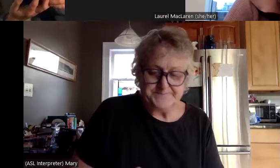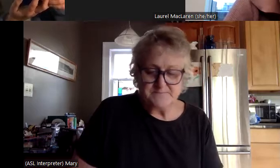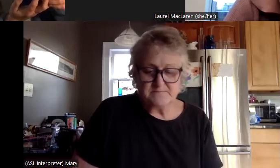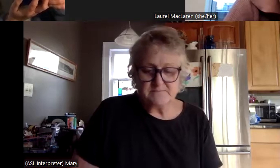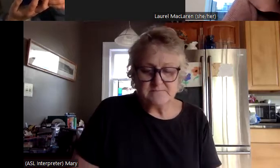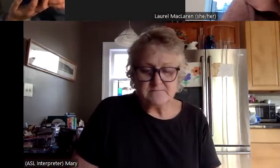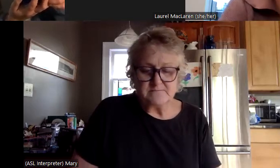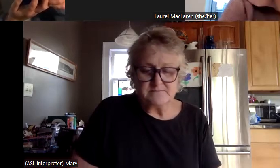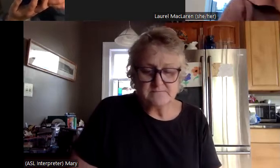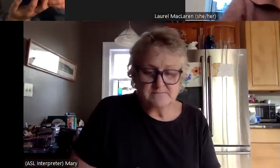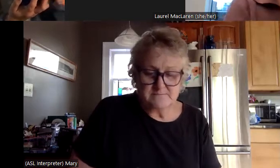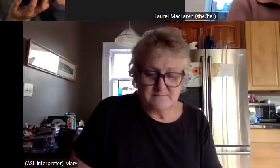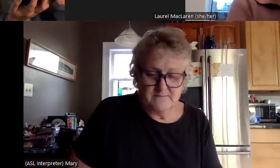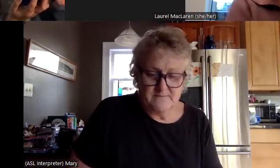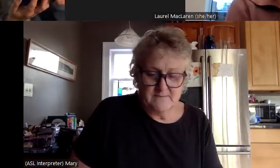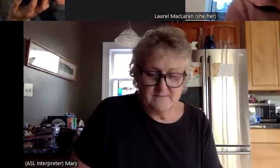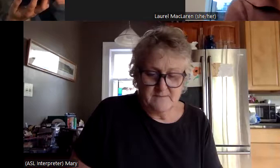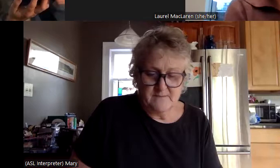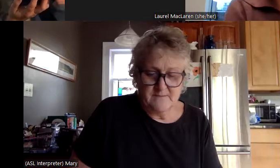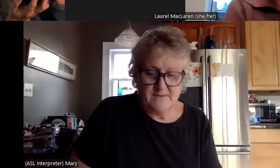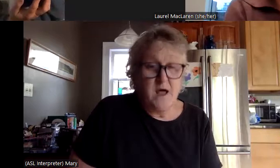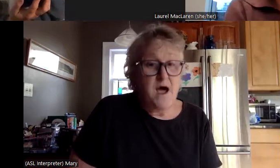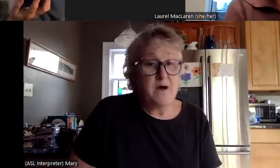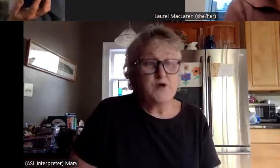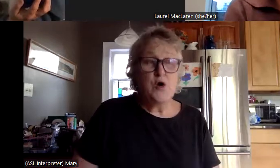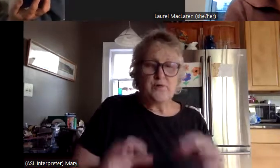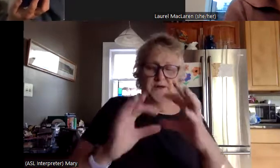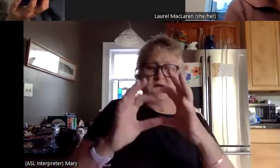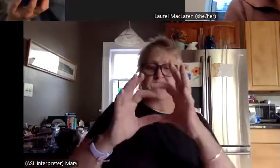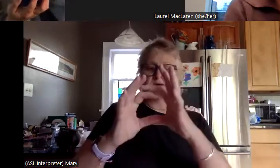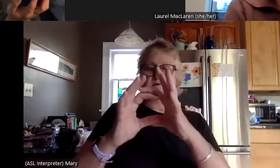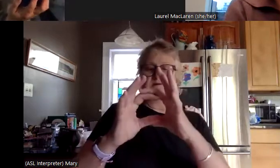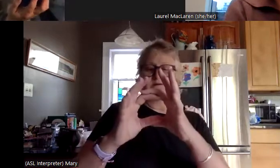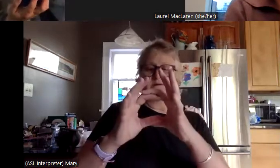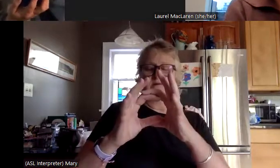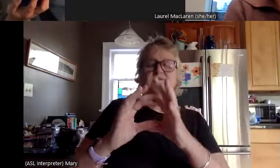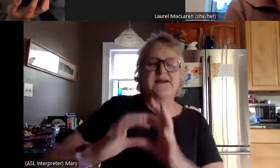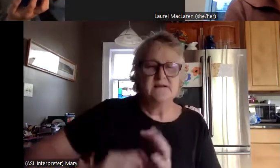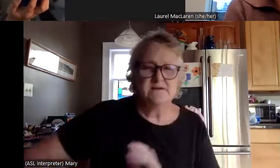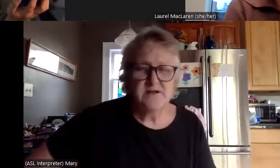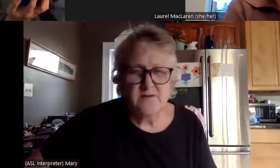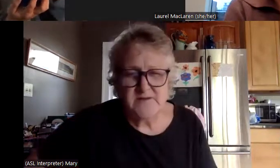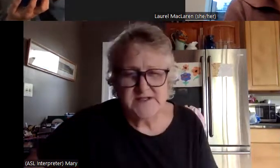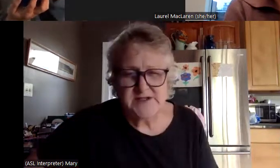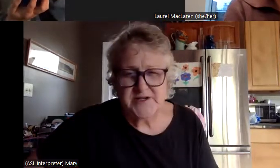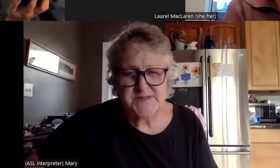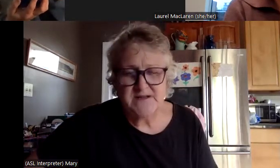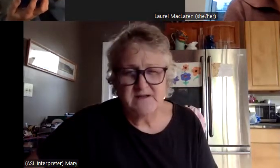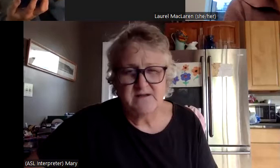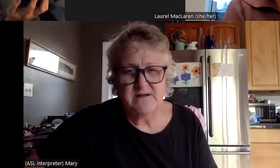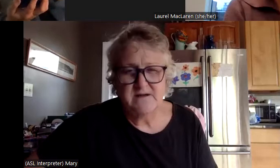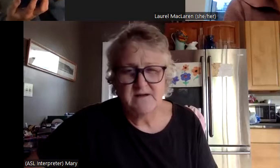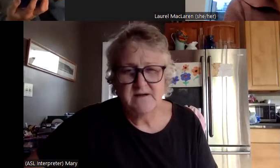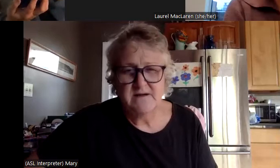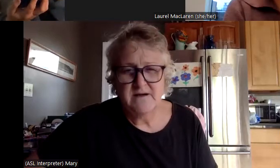And how big I were would be- these eggs? Oh, they're tiny. No, they're like do you know what circus